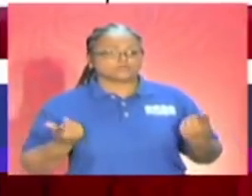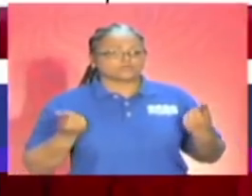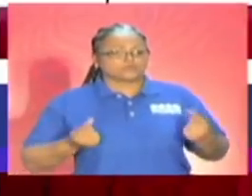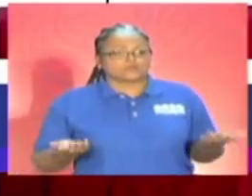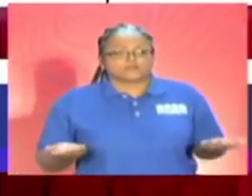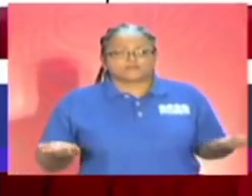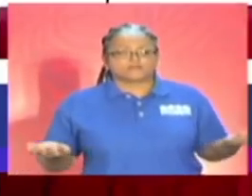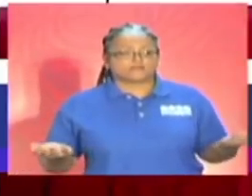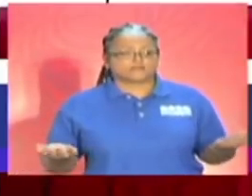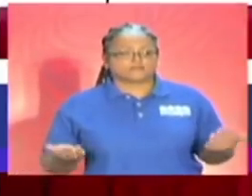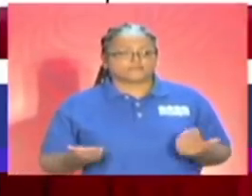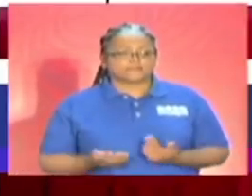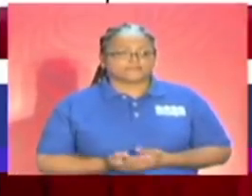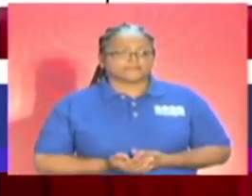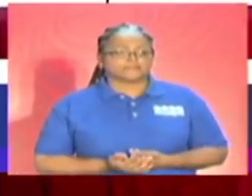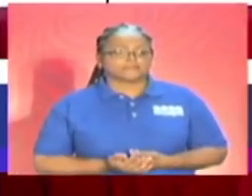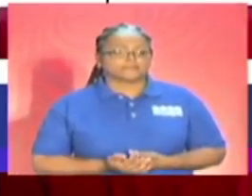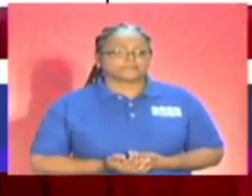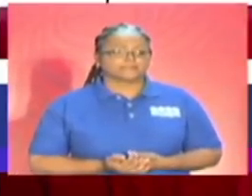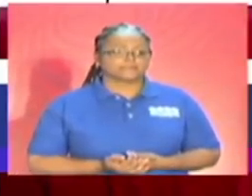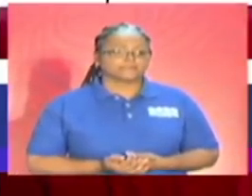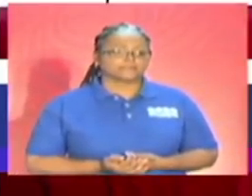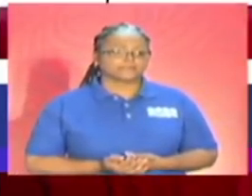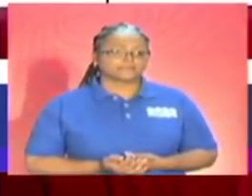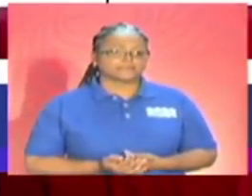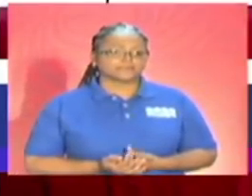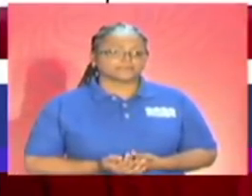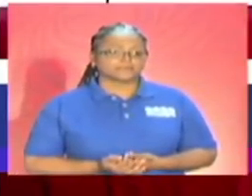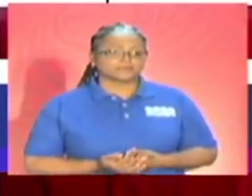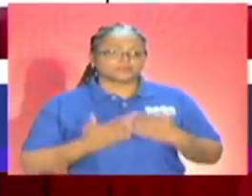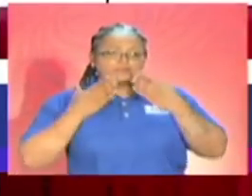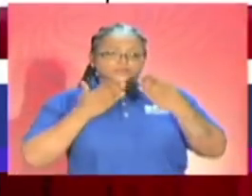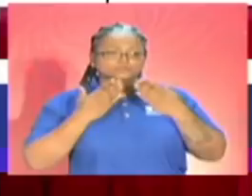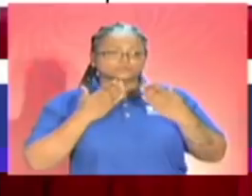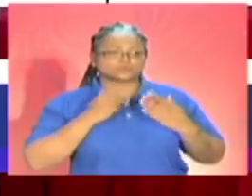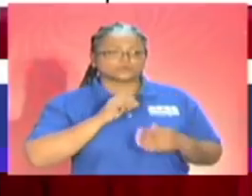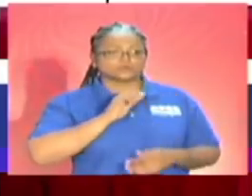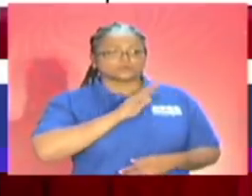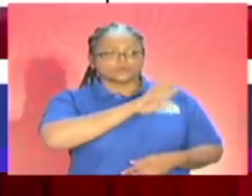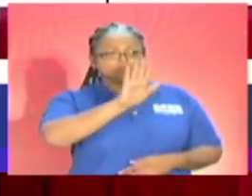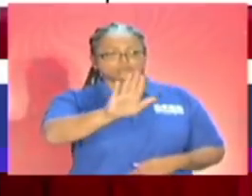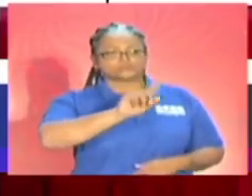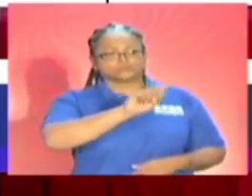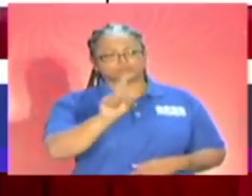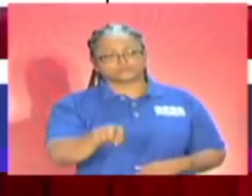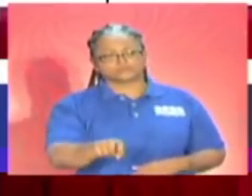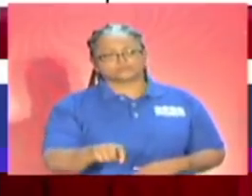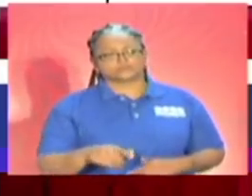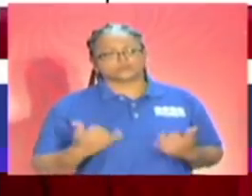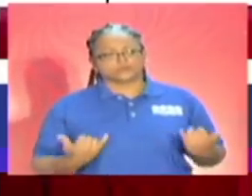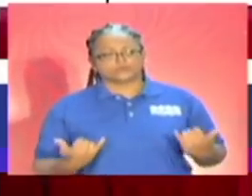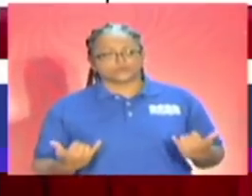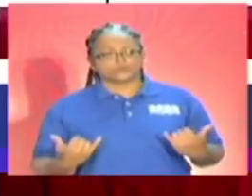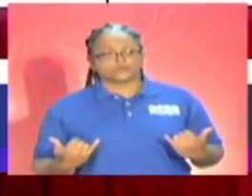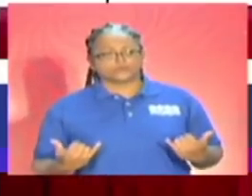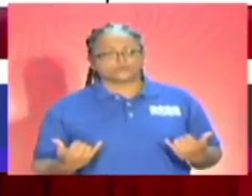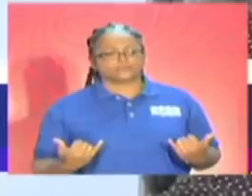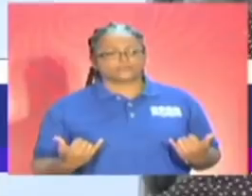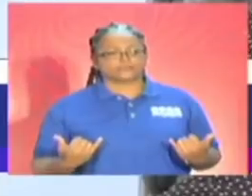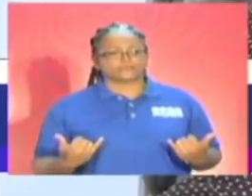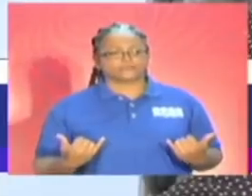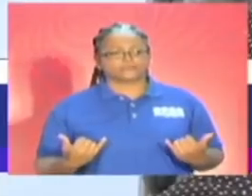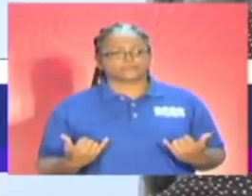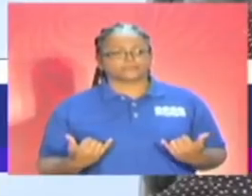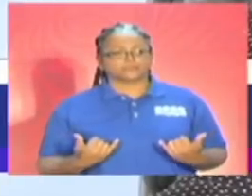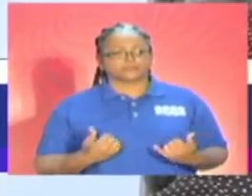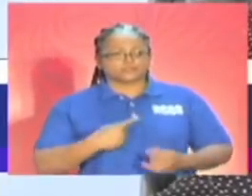Okay. Thank you for your question, Ms. McKenzie. Up to this point in time,